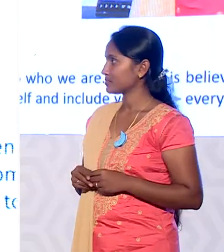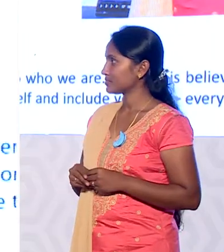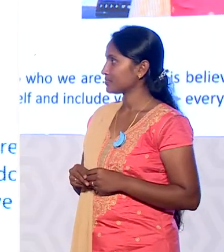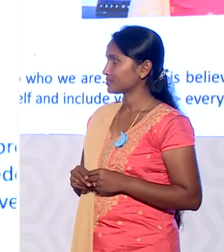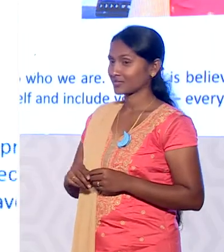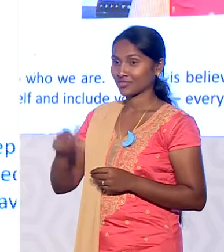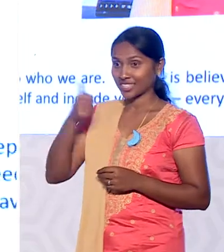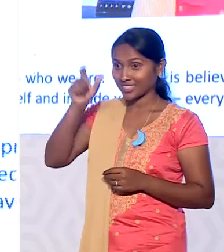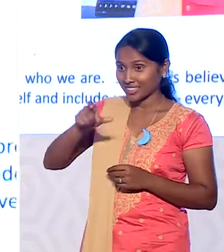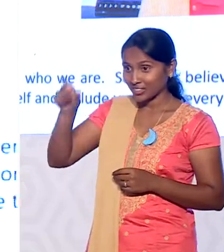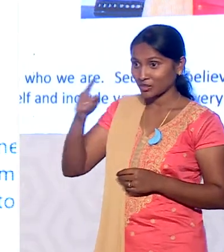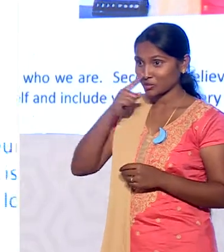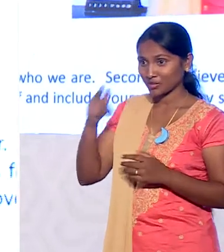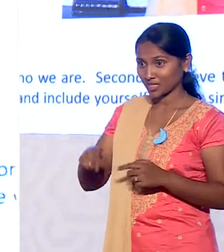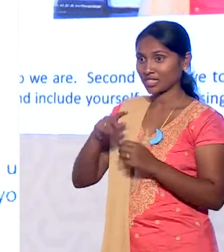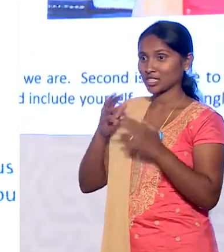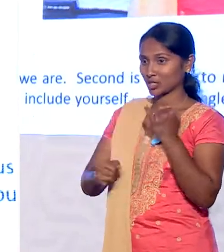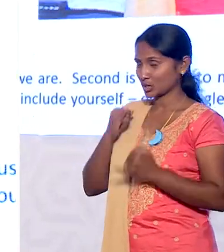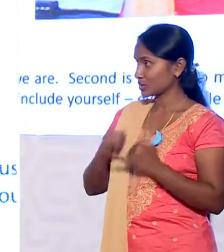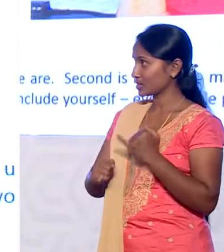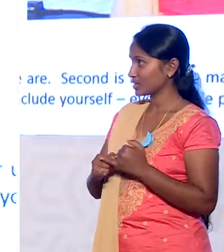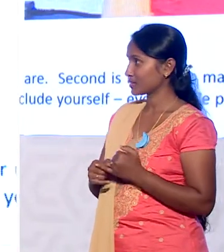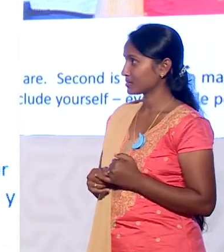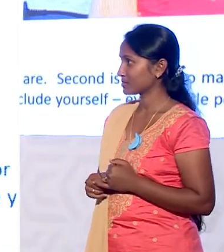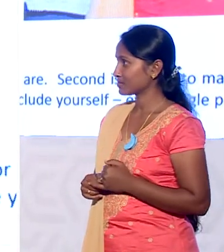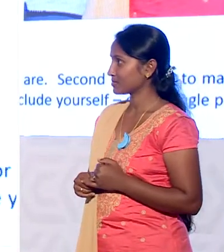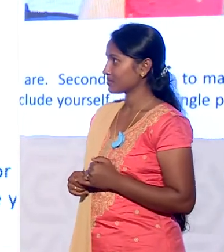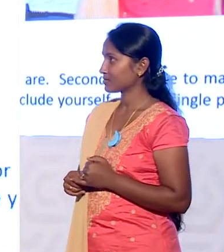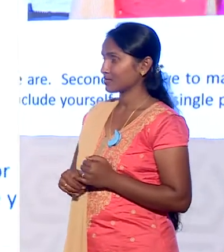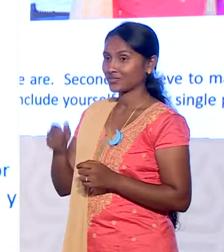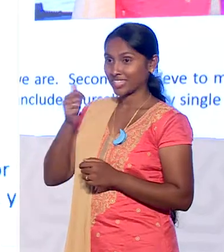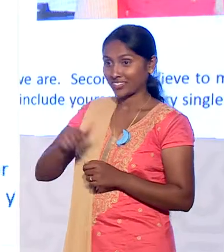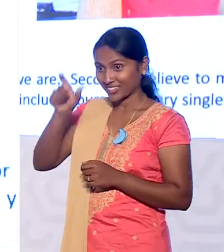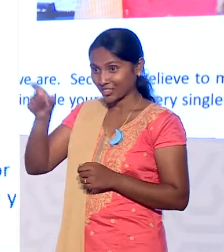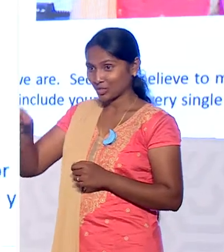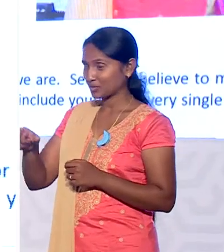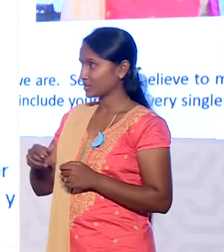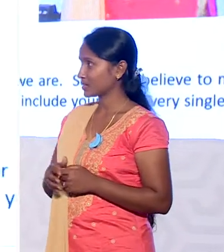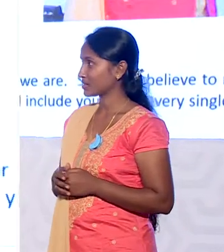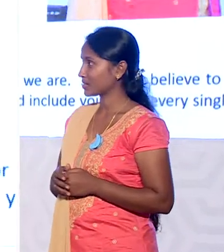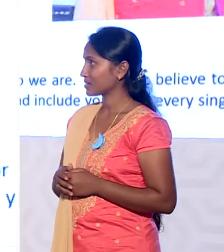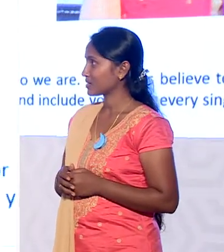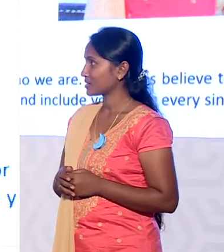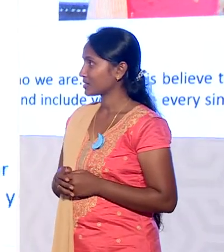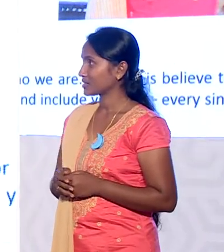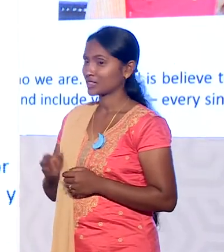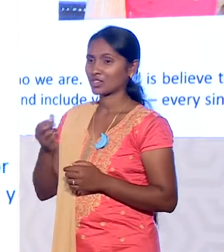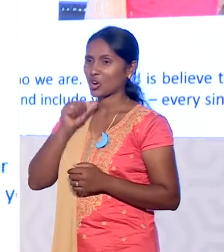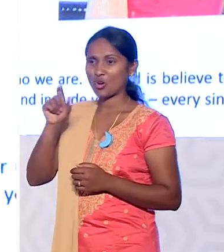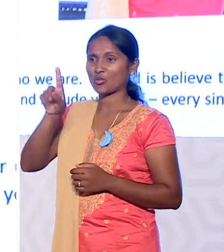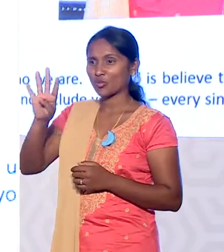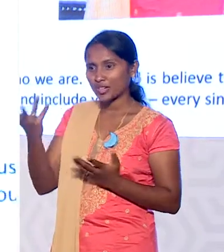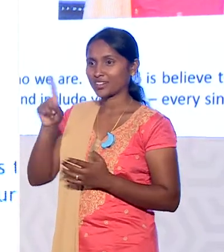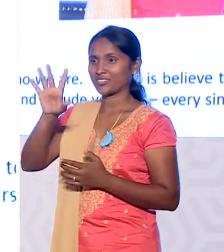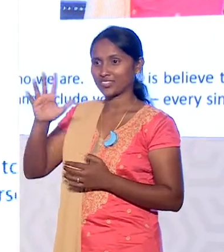Every single one of you has a story worth telling from this stage. Every one of you. It's not just the 14 or 15 of us being